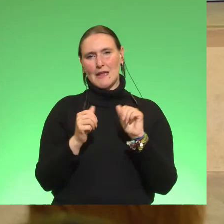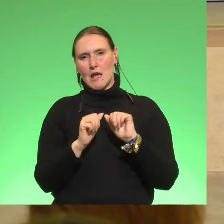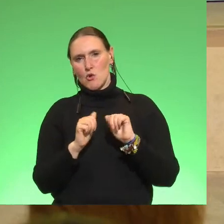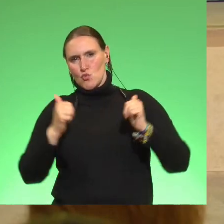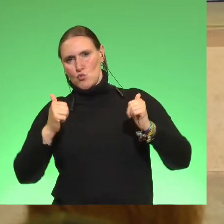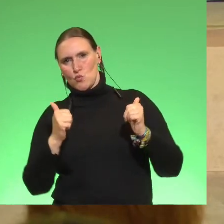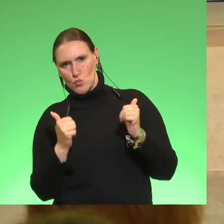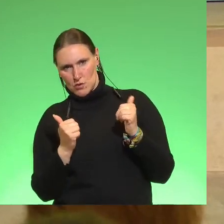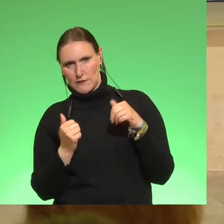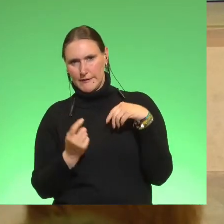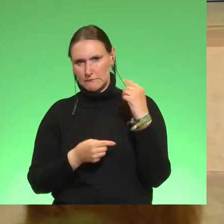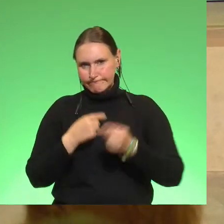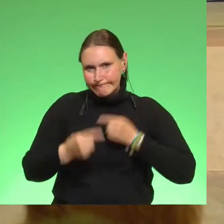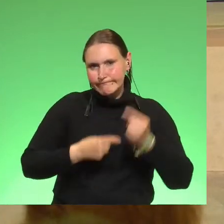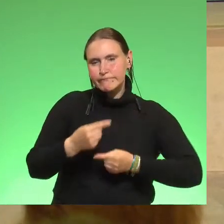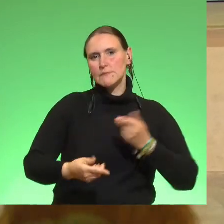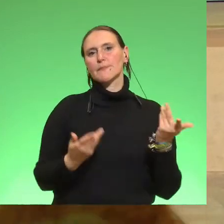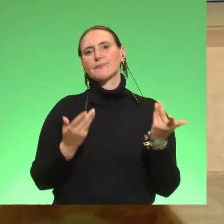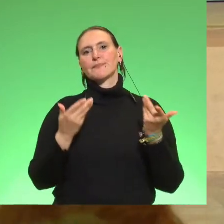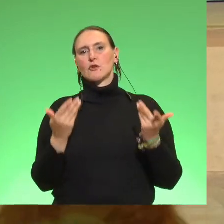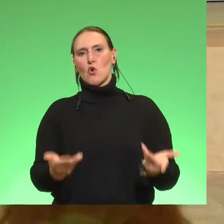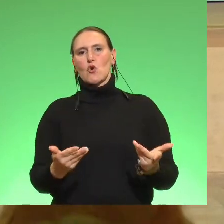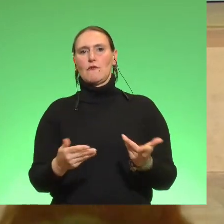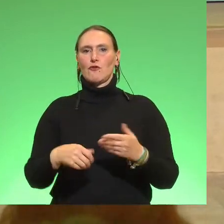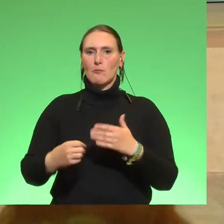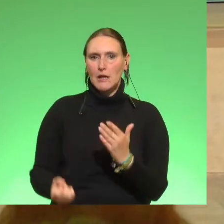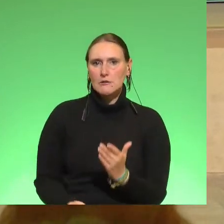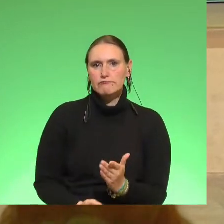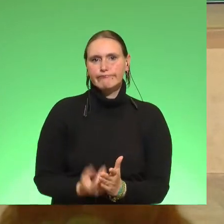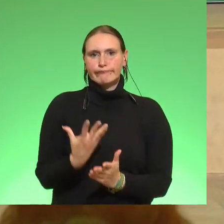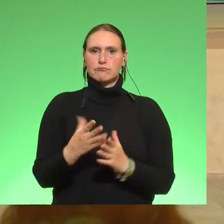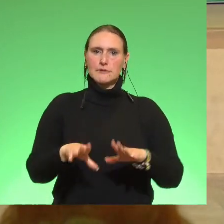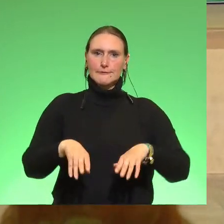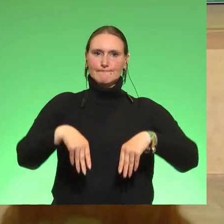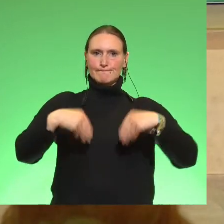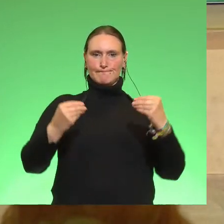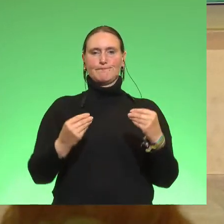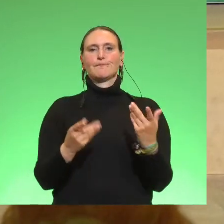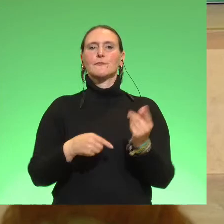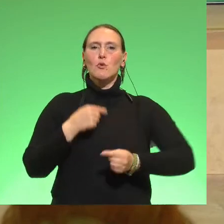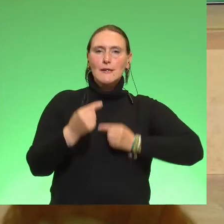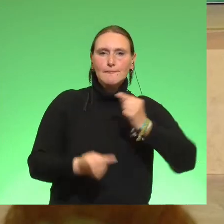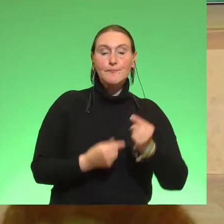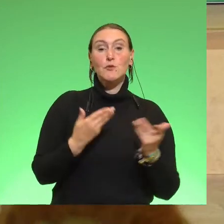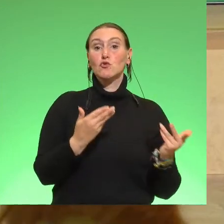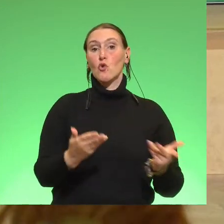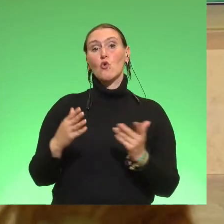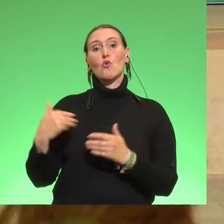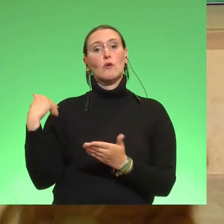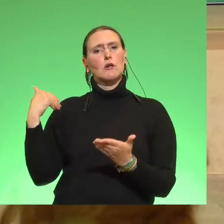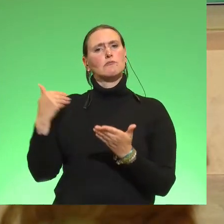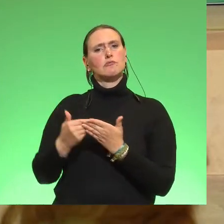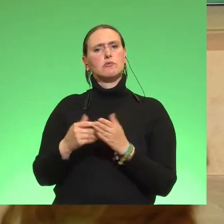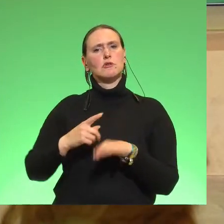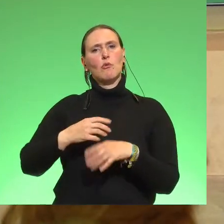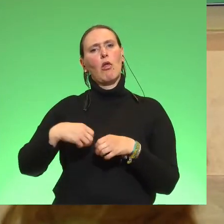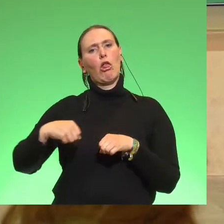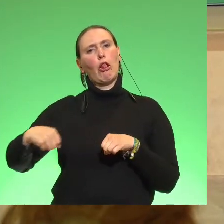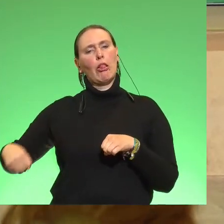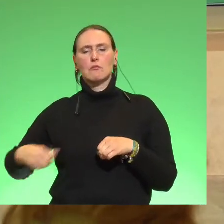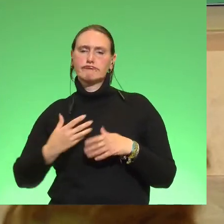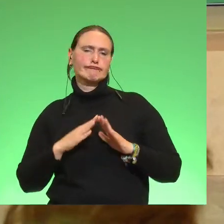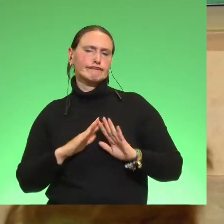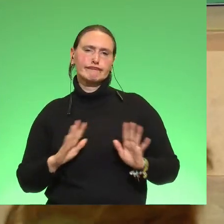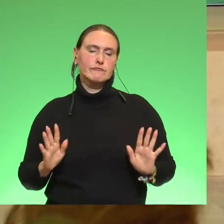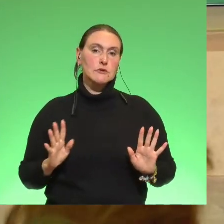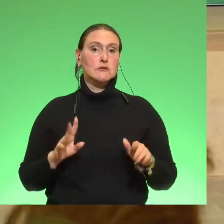functions from its origins. I'm not going to be very long to introduce, but also this is also an